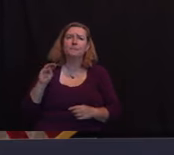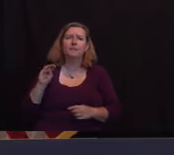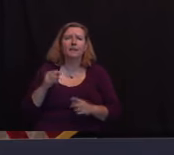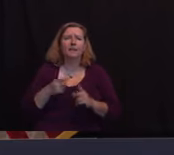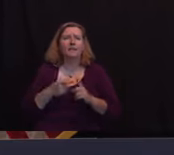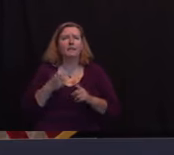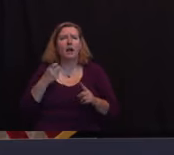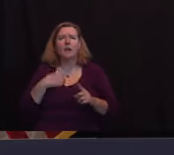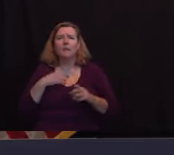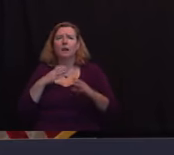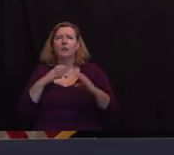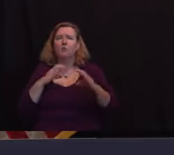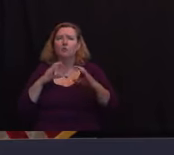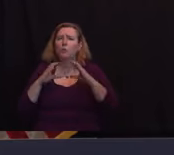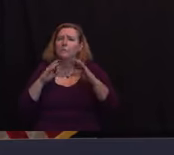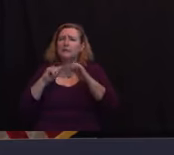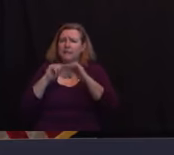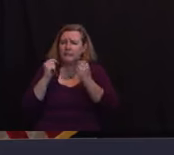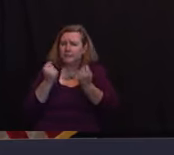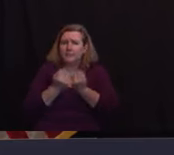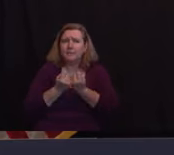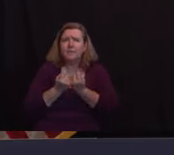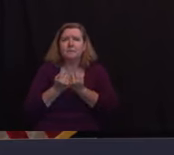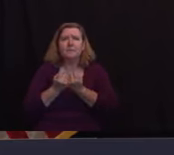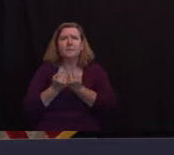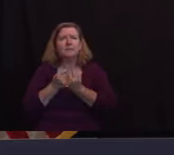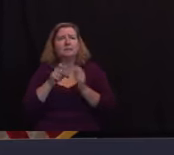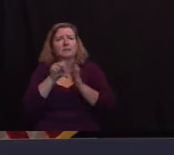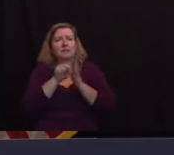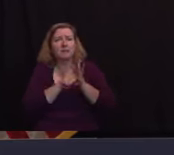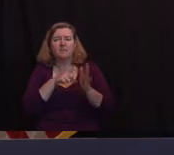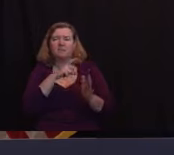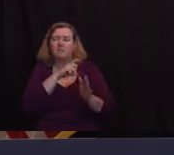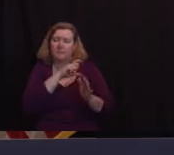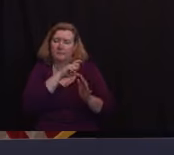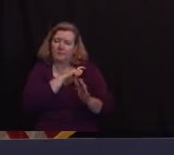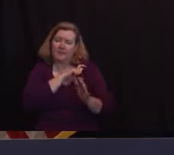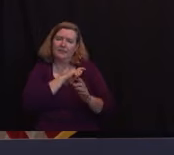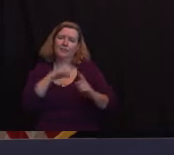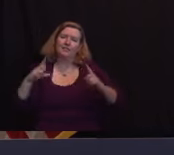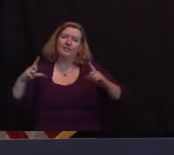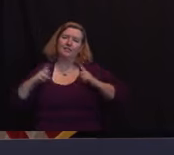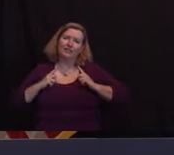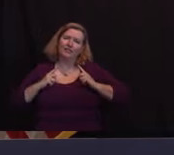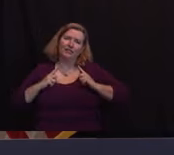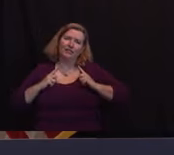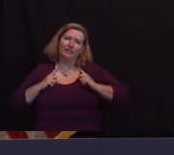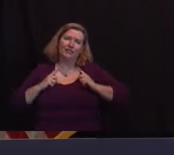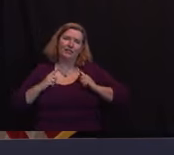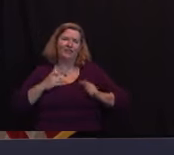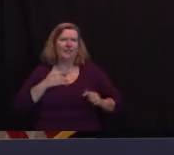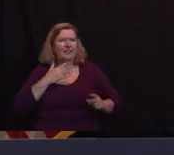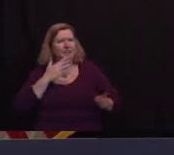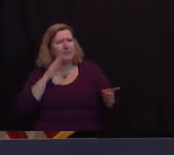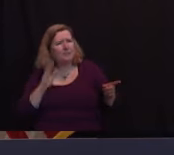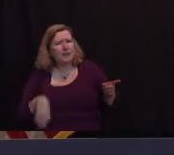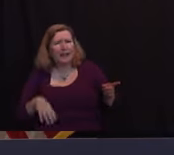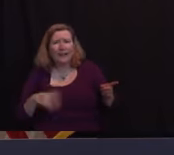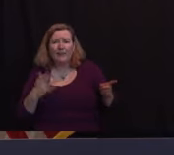retired after 52 years of service. I felt bad. I told him that he started in the year I was born,